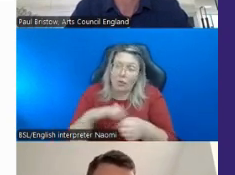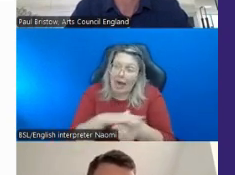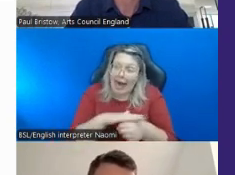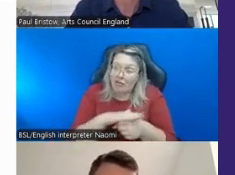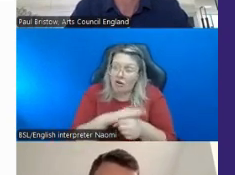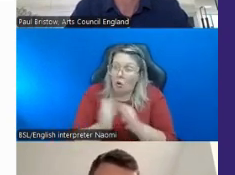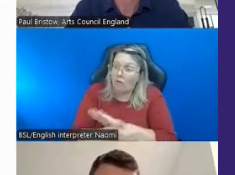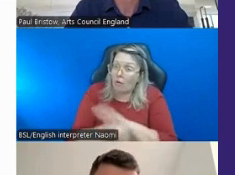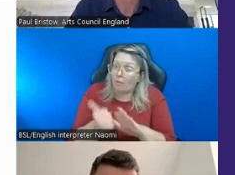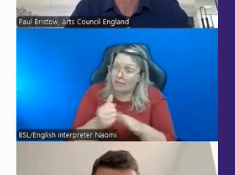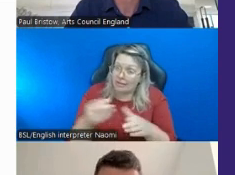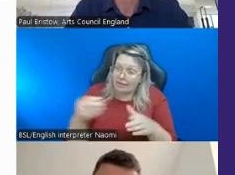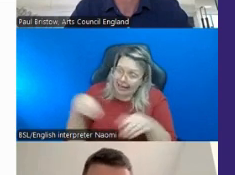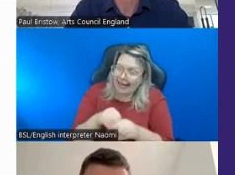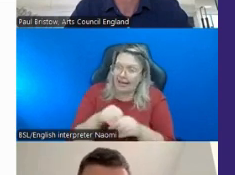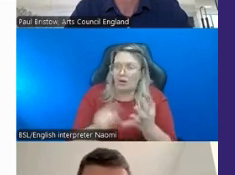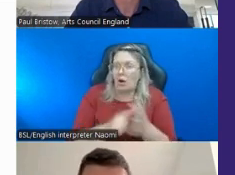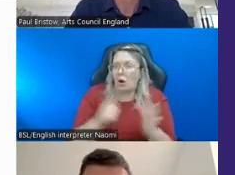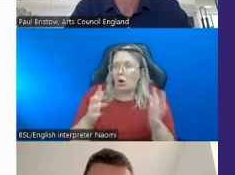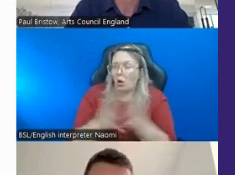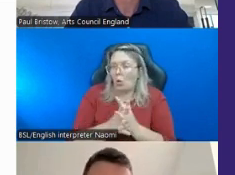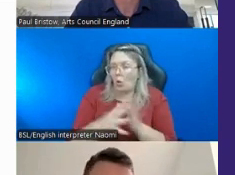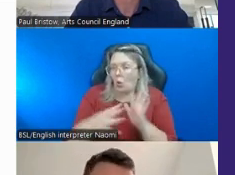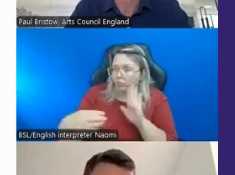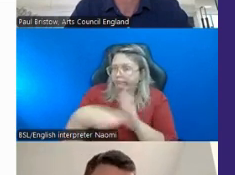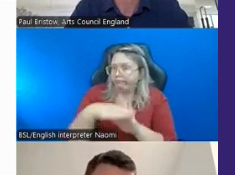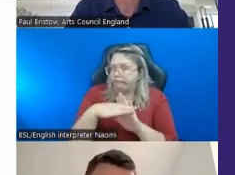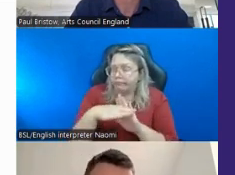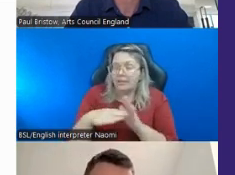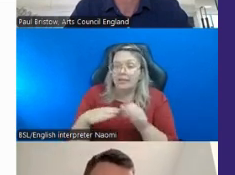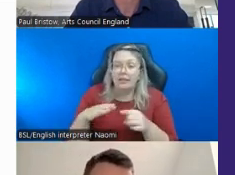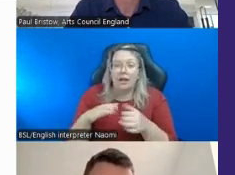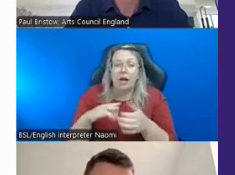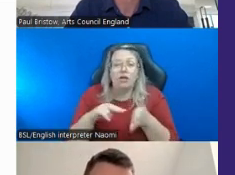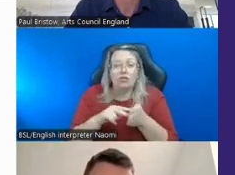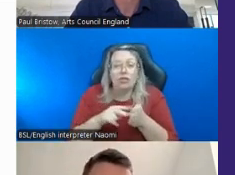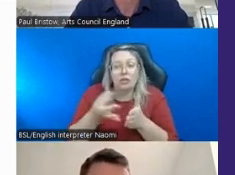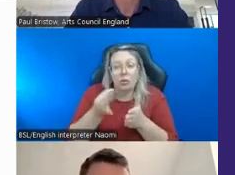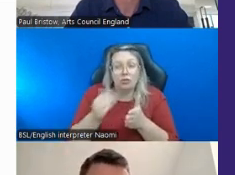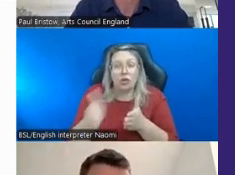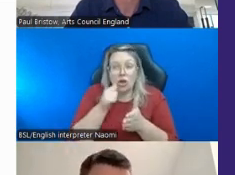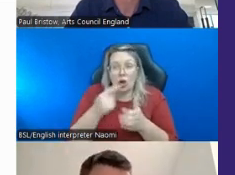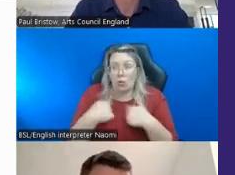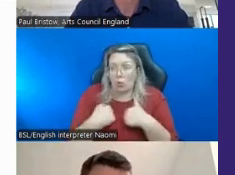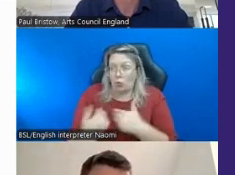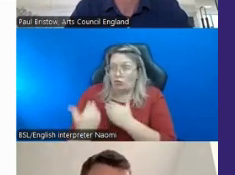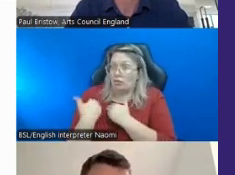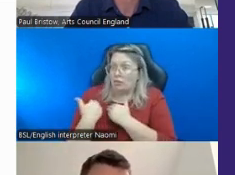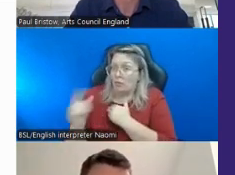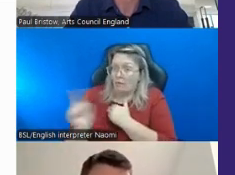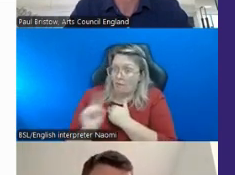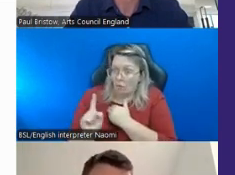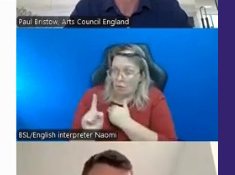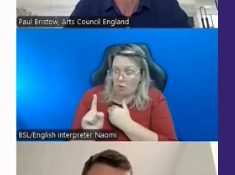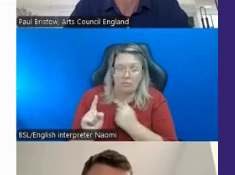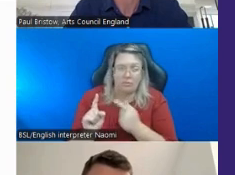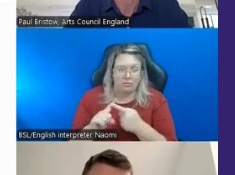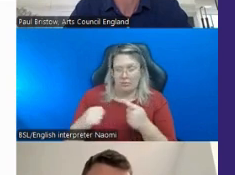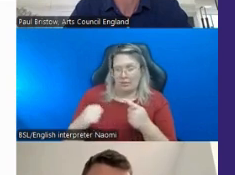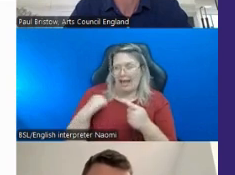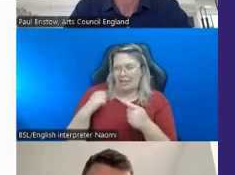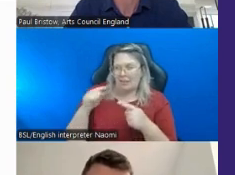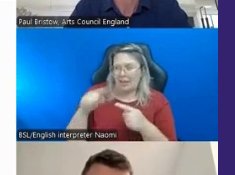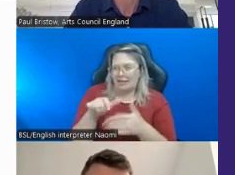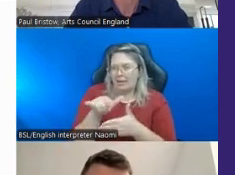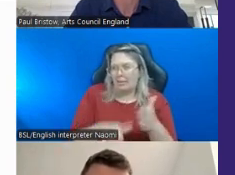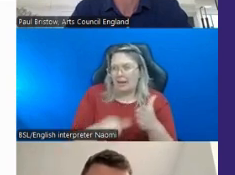and strategic authorities are really clear on what they're responsible for and on the hook for. So we're expecting that English Devolution Bill